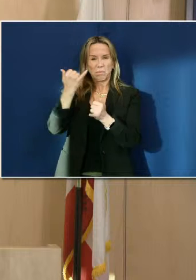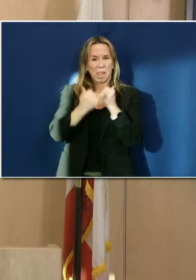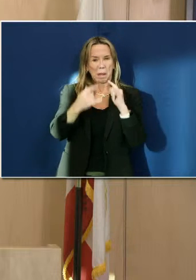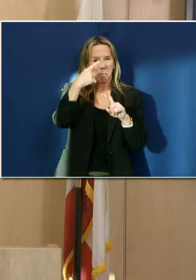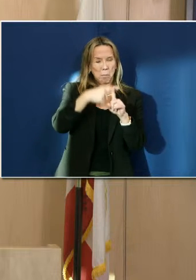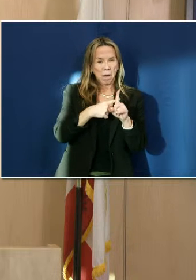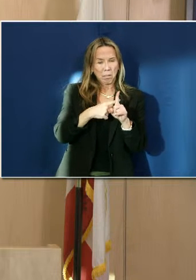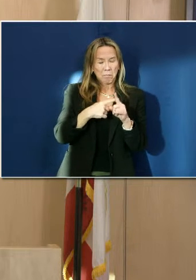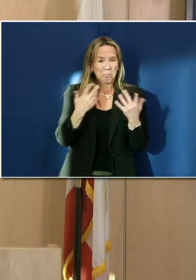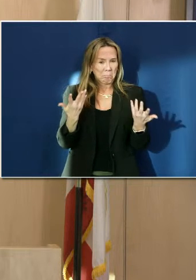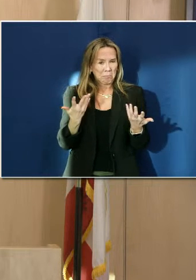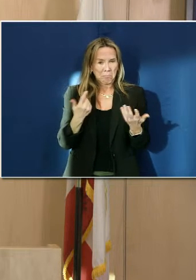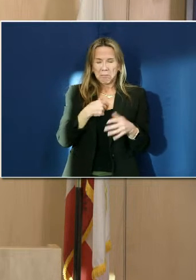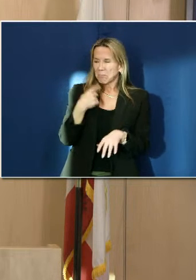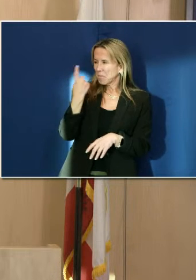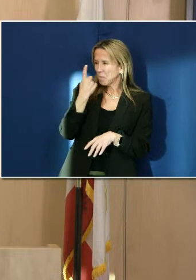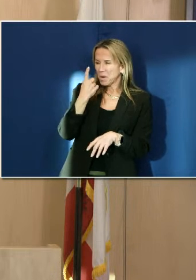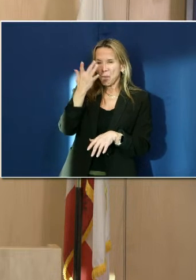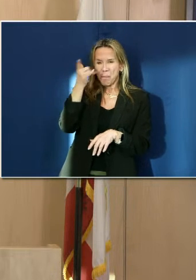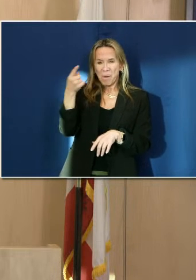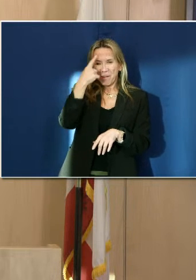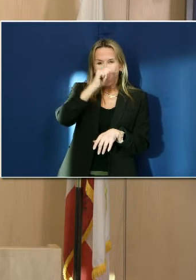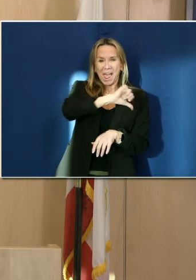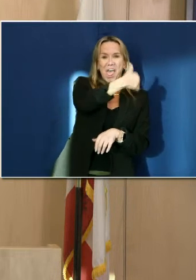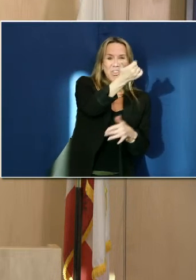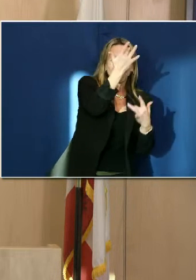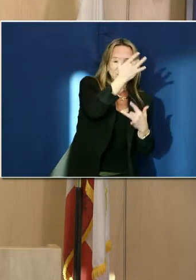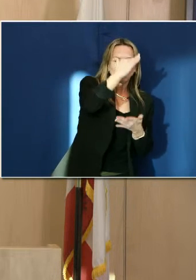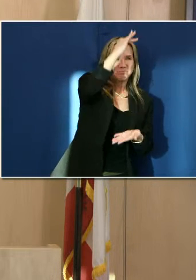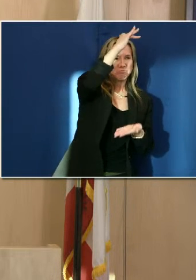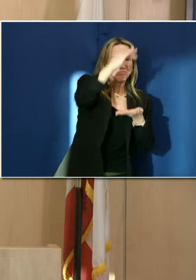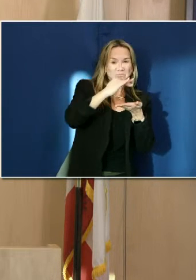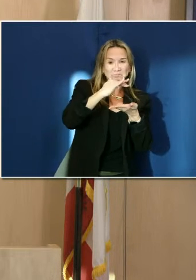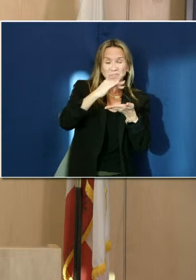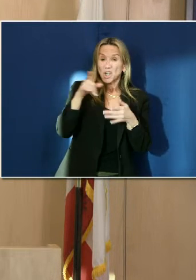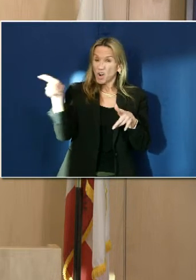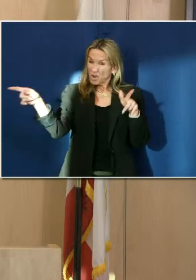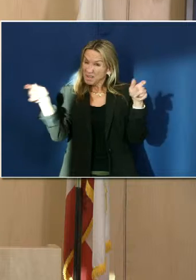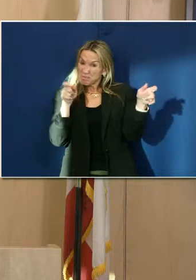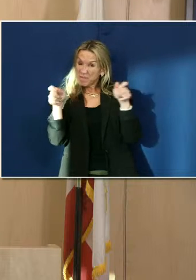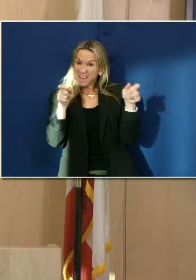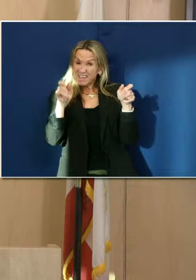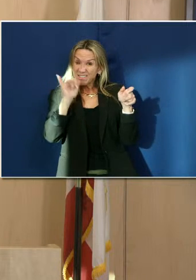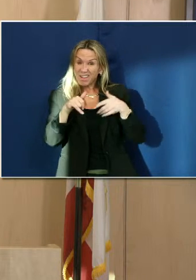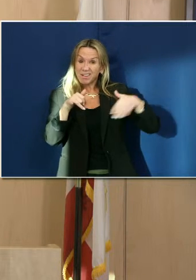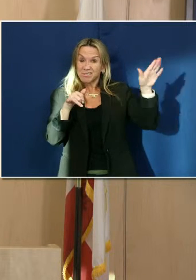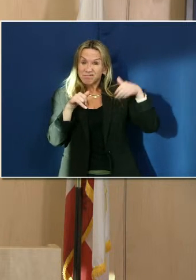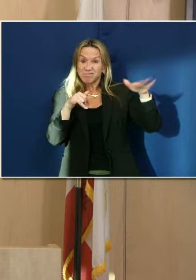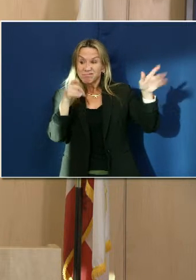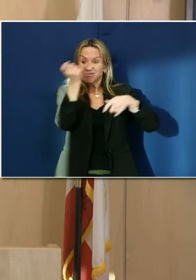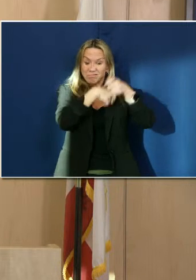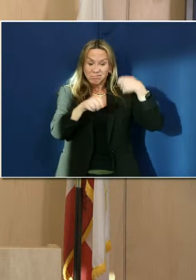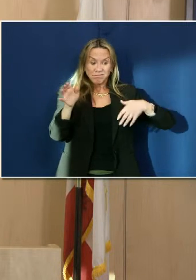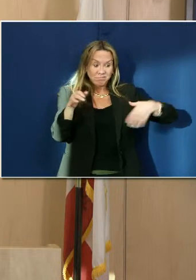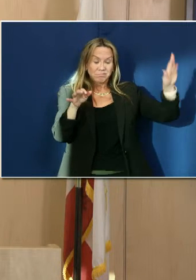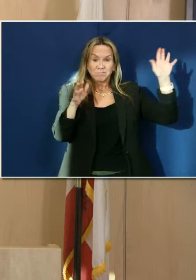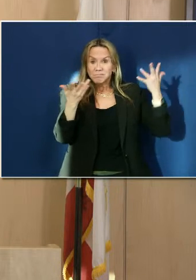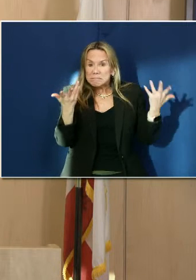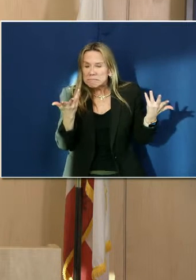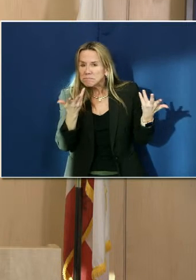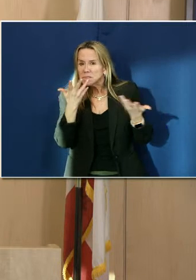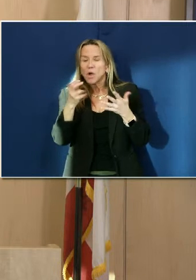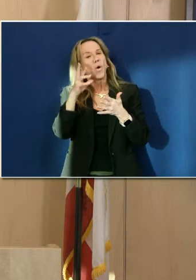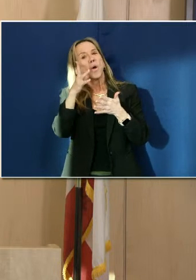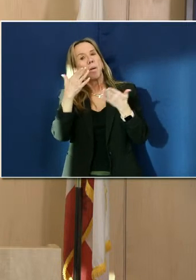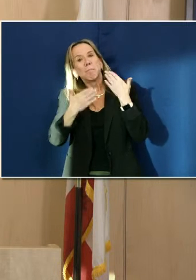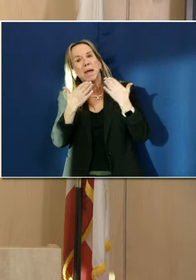talk about why you think that is? Are you managing that and doing some procedures